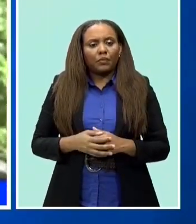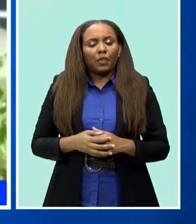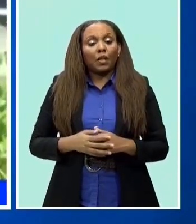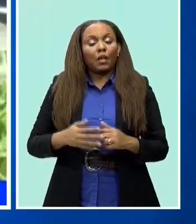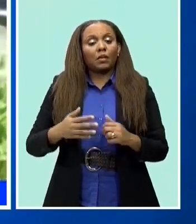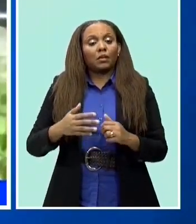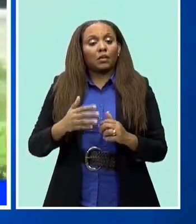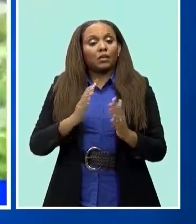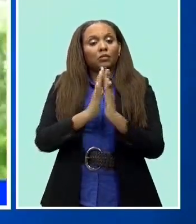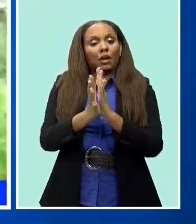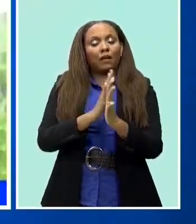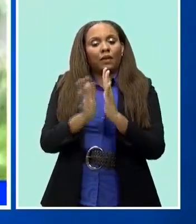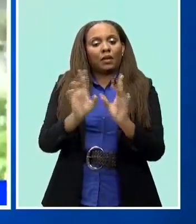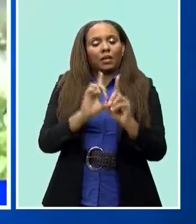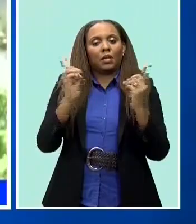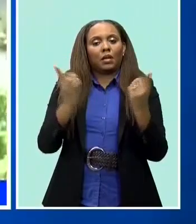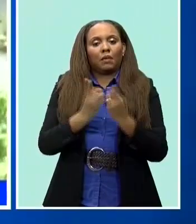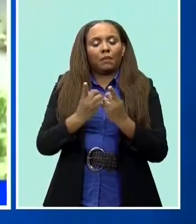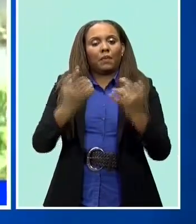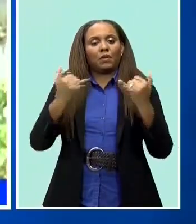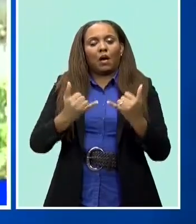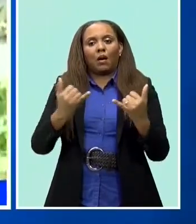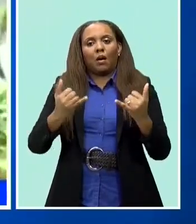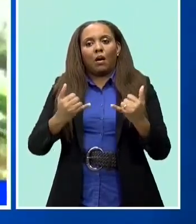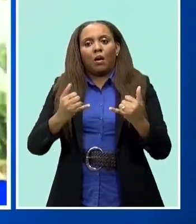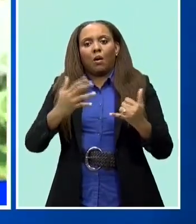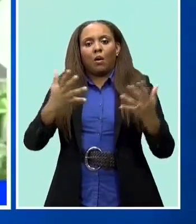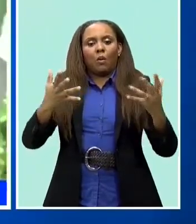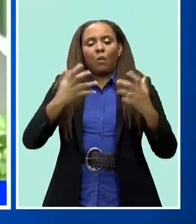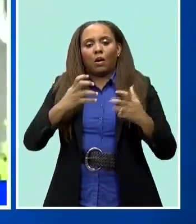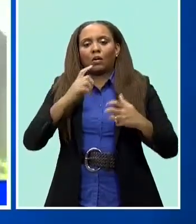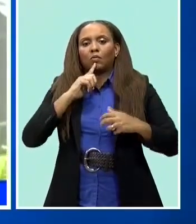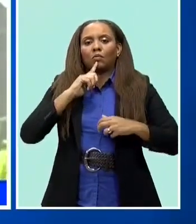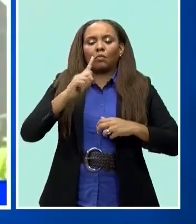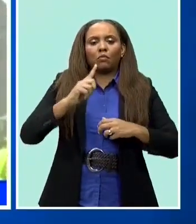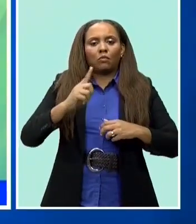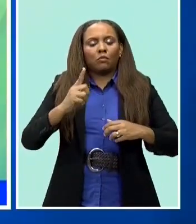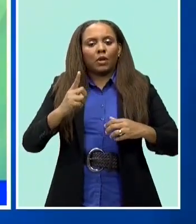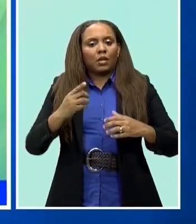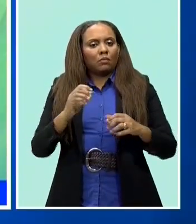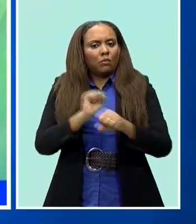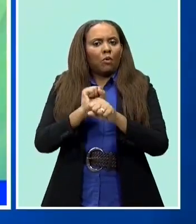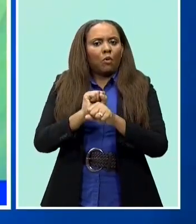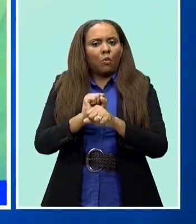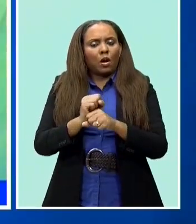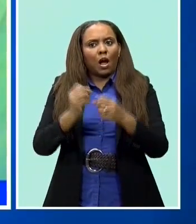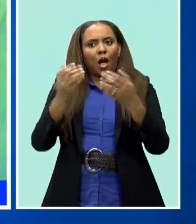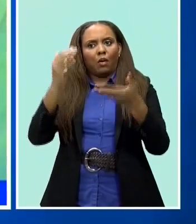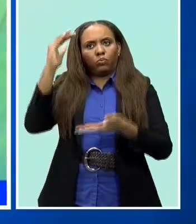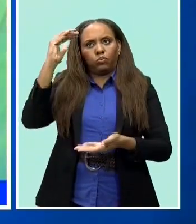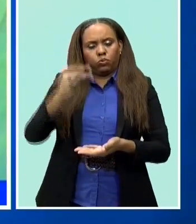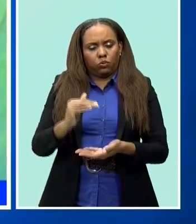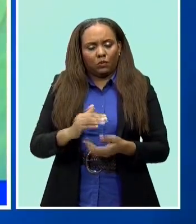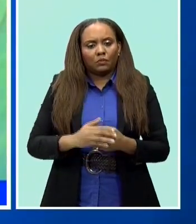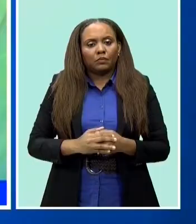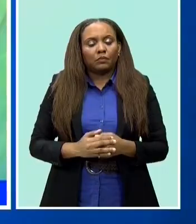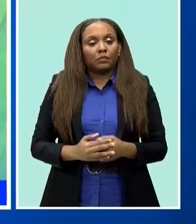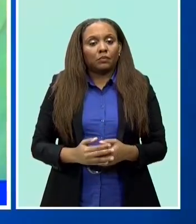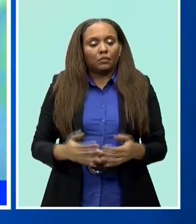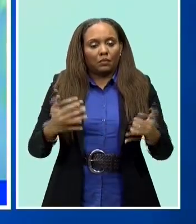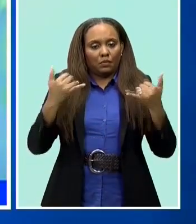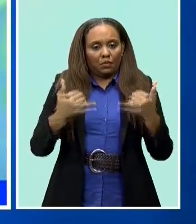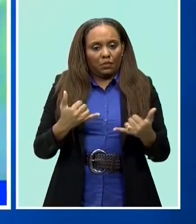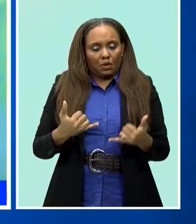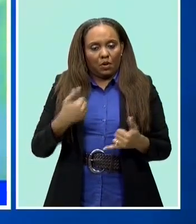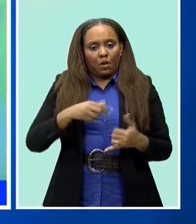traffic department has heightened its action towards combating the causes of these accidents. We have employed various measures to combat